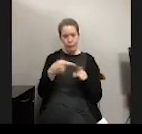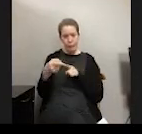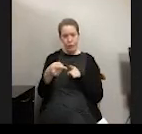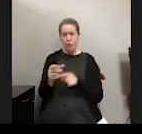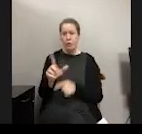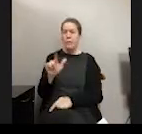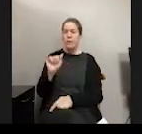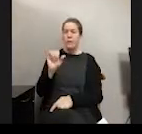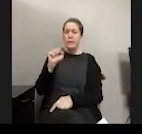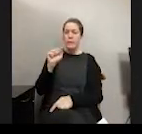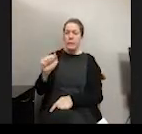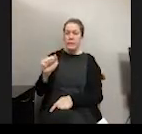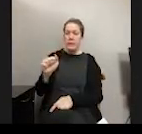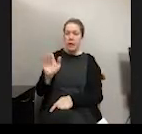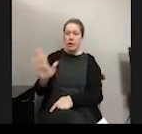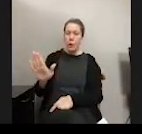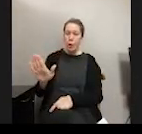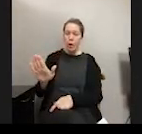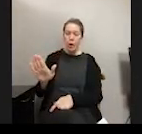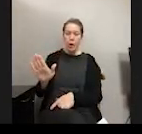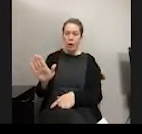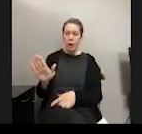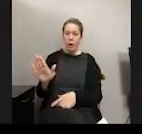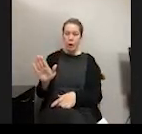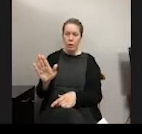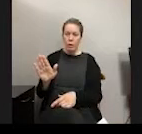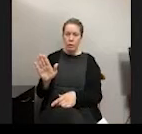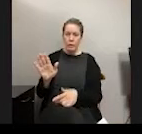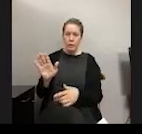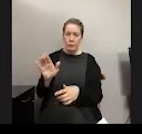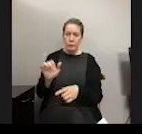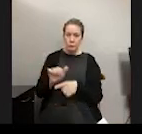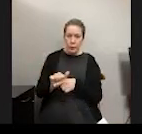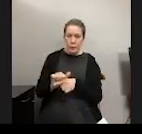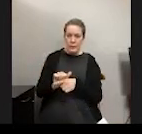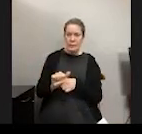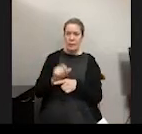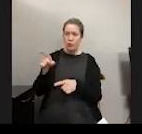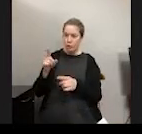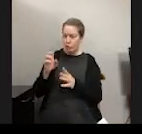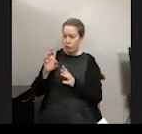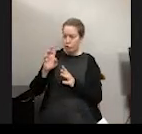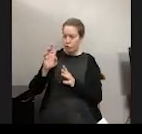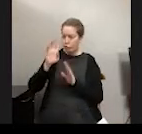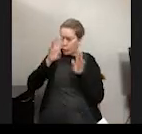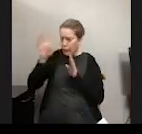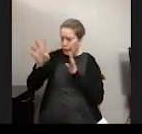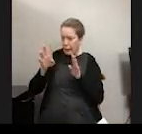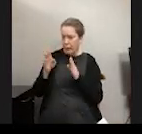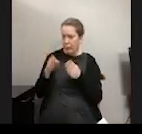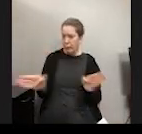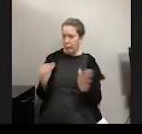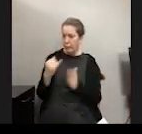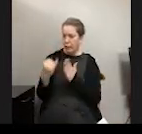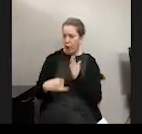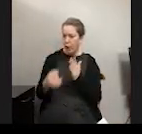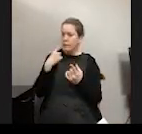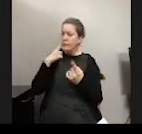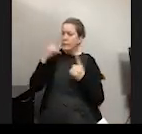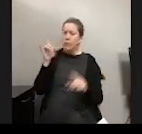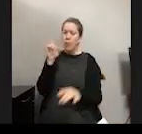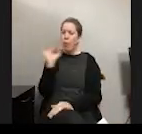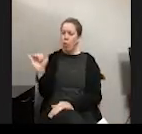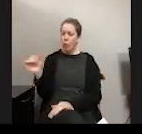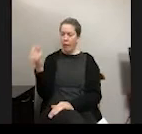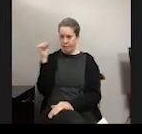and when you're collaborating with folks in creating public art, what does success look like for you within your projects and for